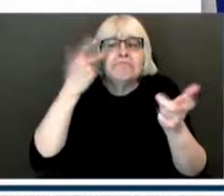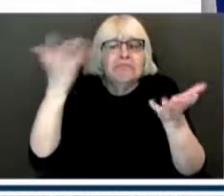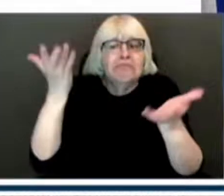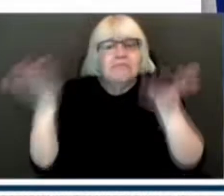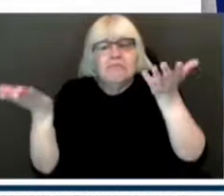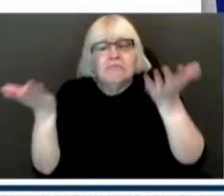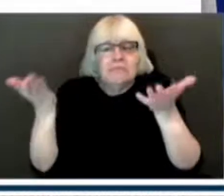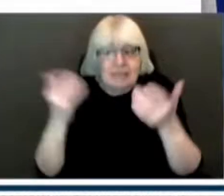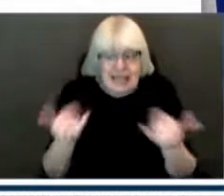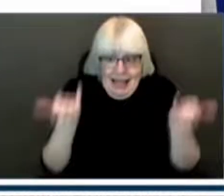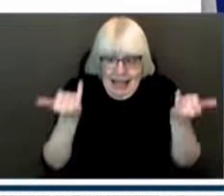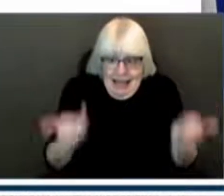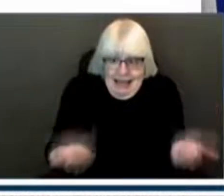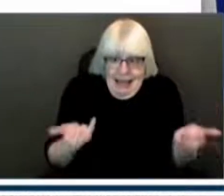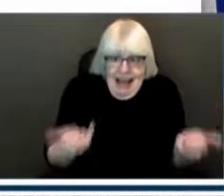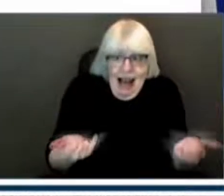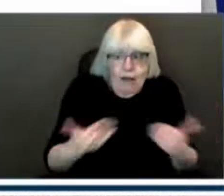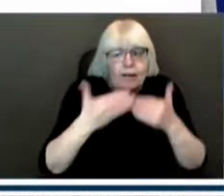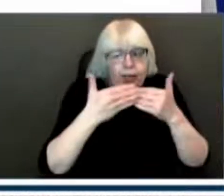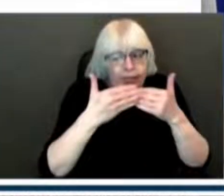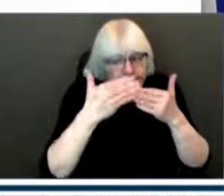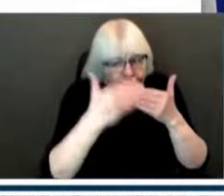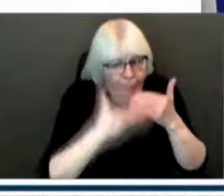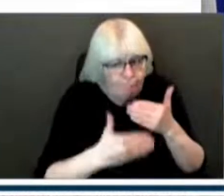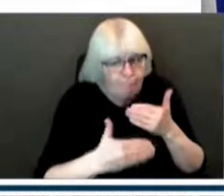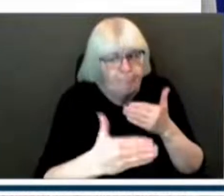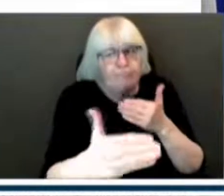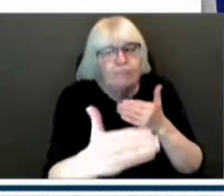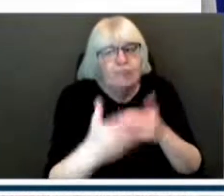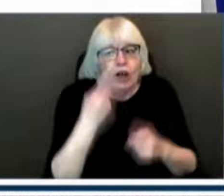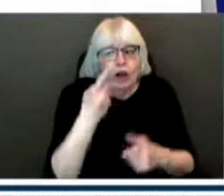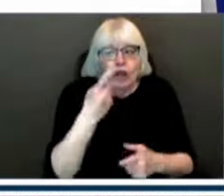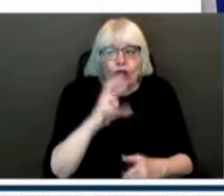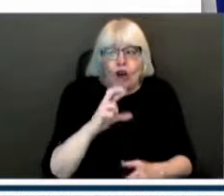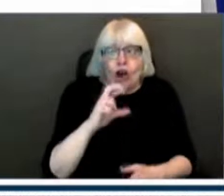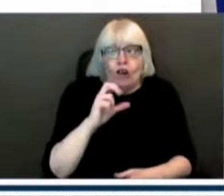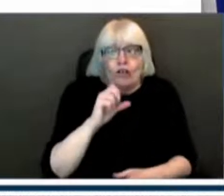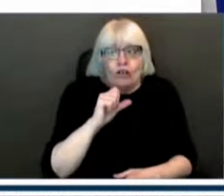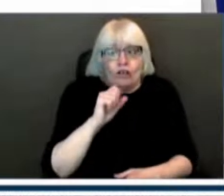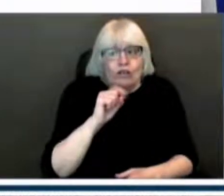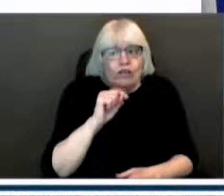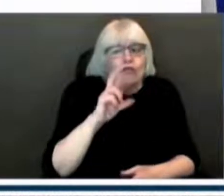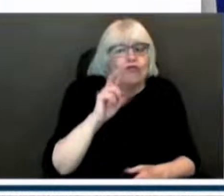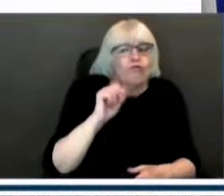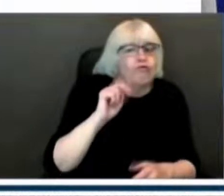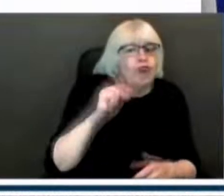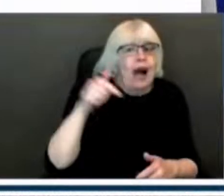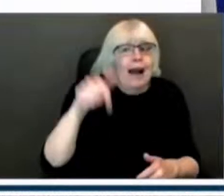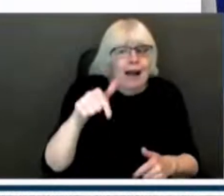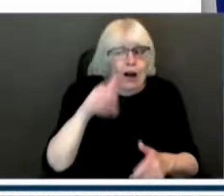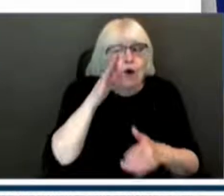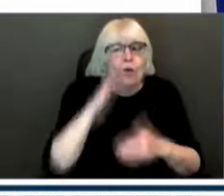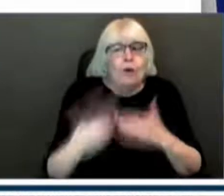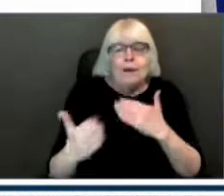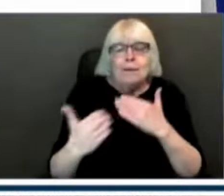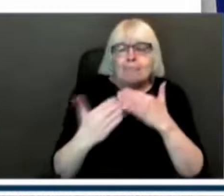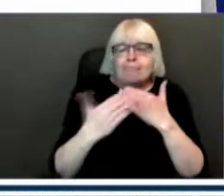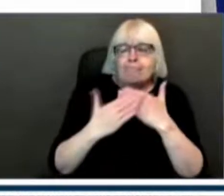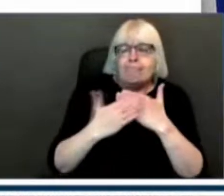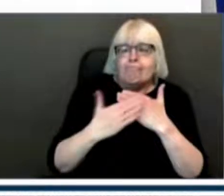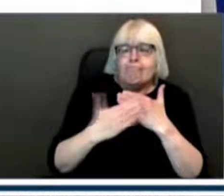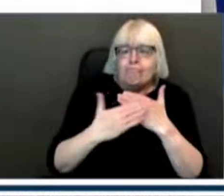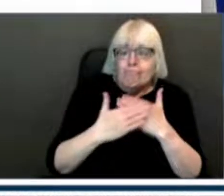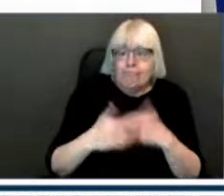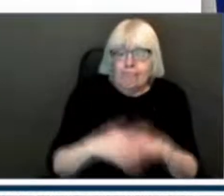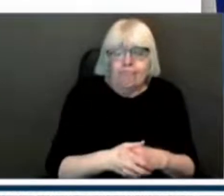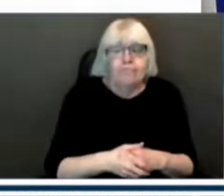Dr. Strang and the team at Public Health. So as we move forward and Nova Scotians continue to do their part,